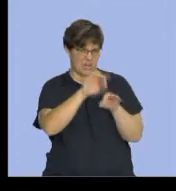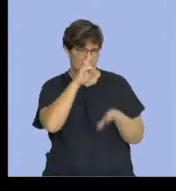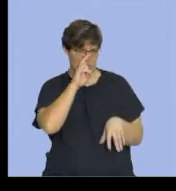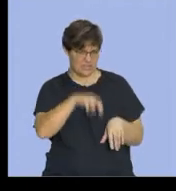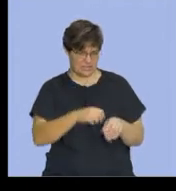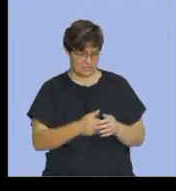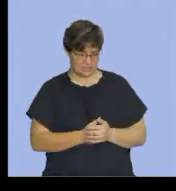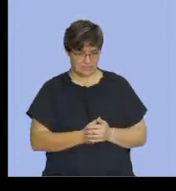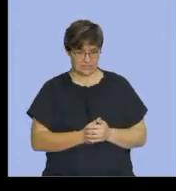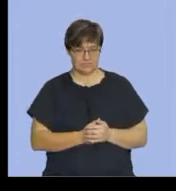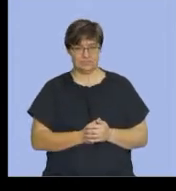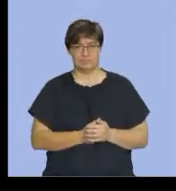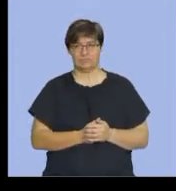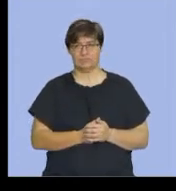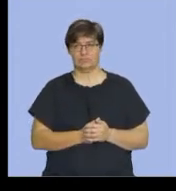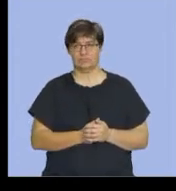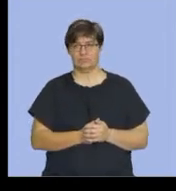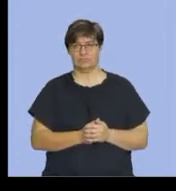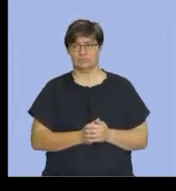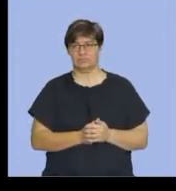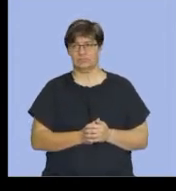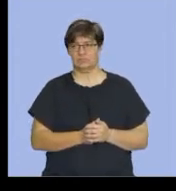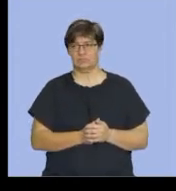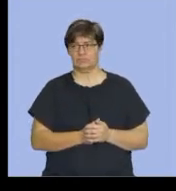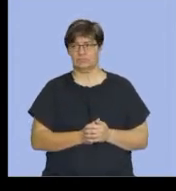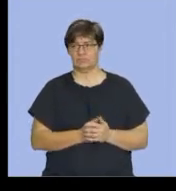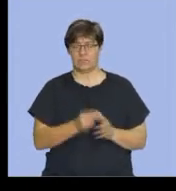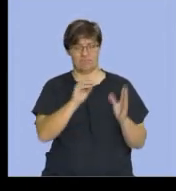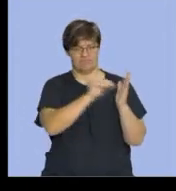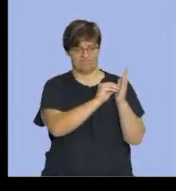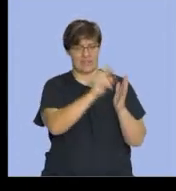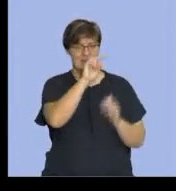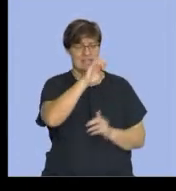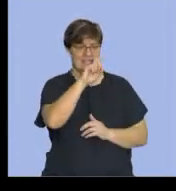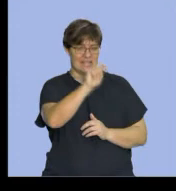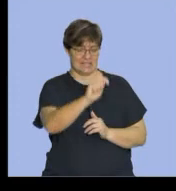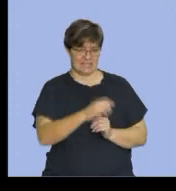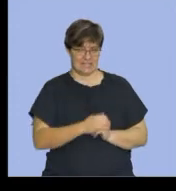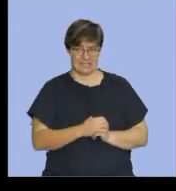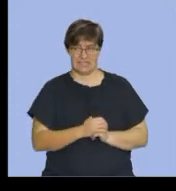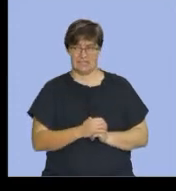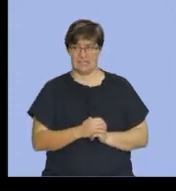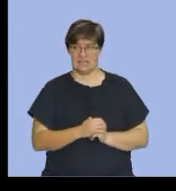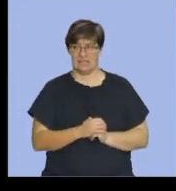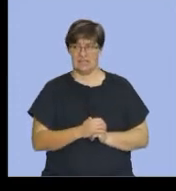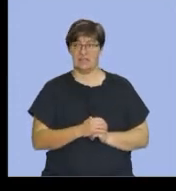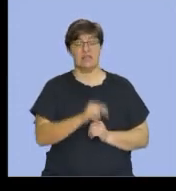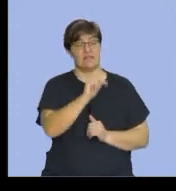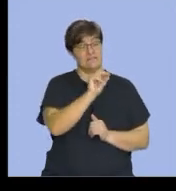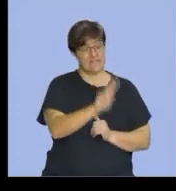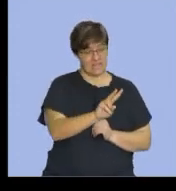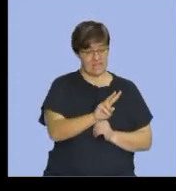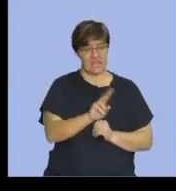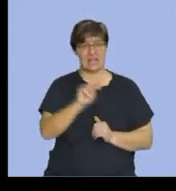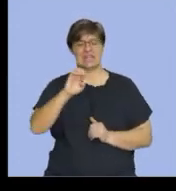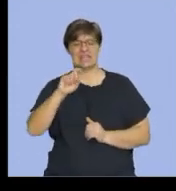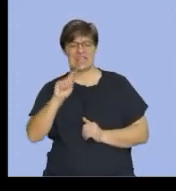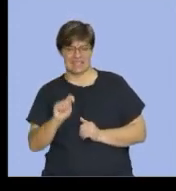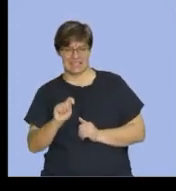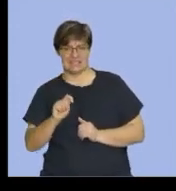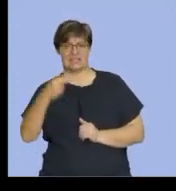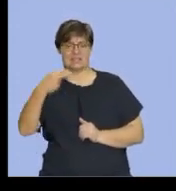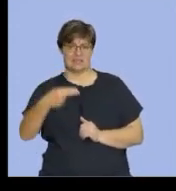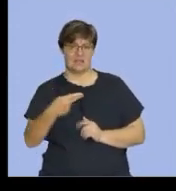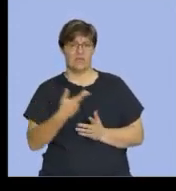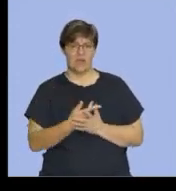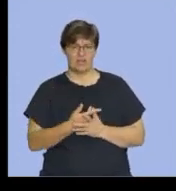okay? So we really should put net there. The only thing with this section is it gets a little